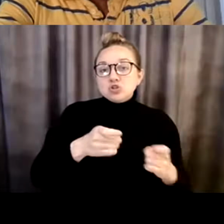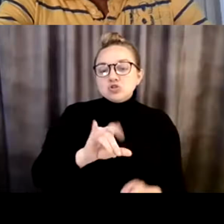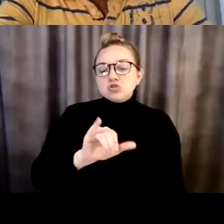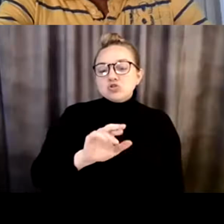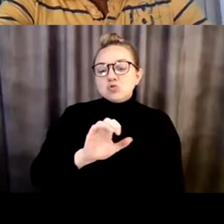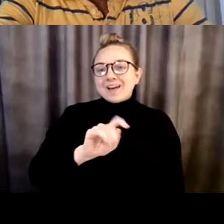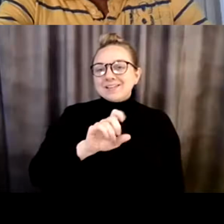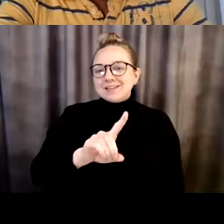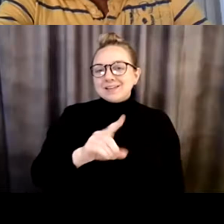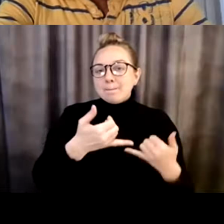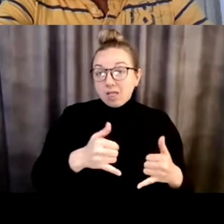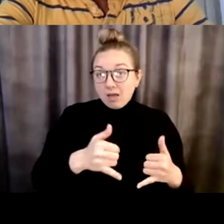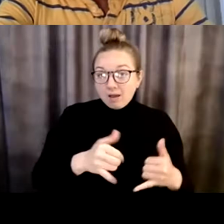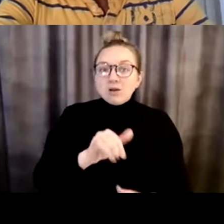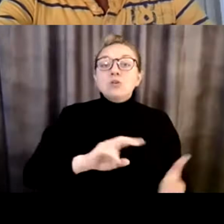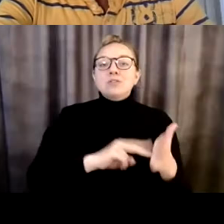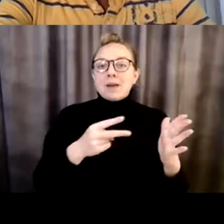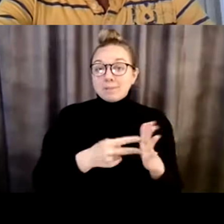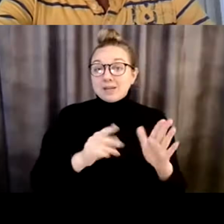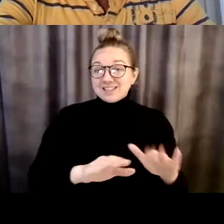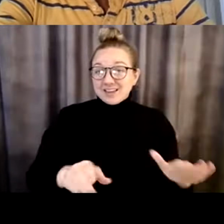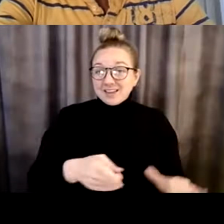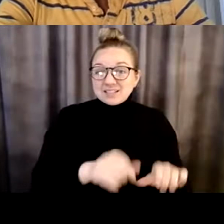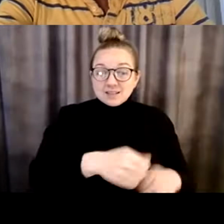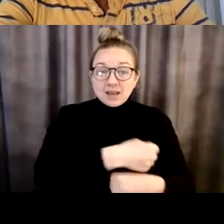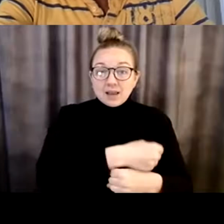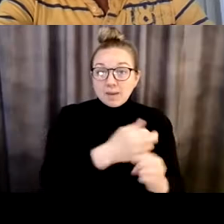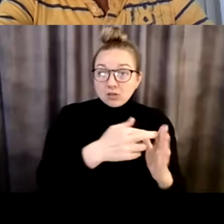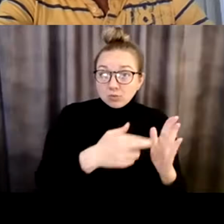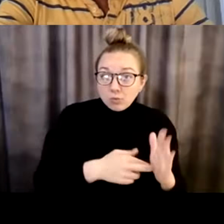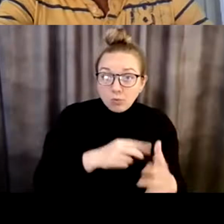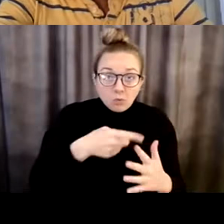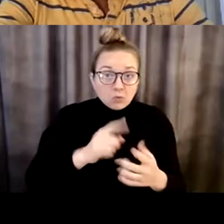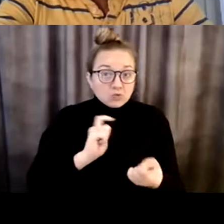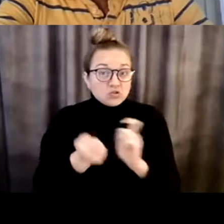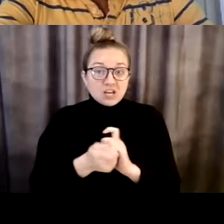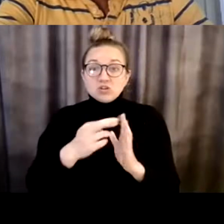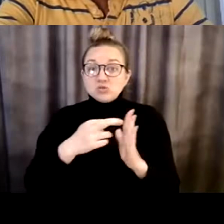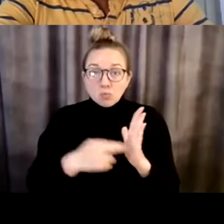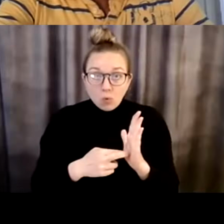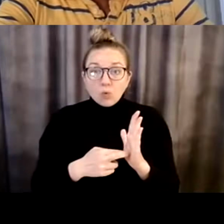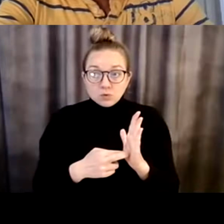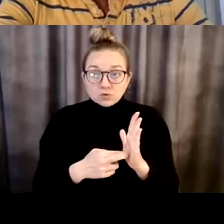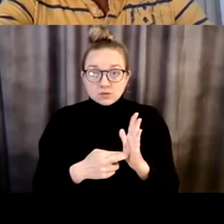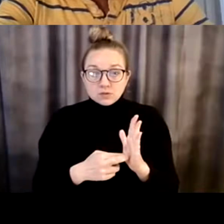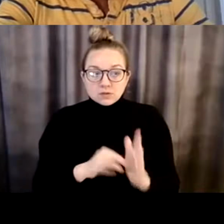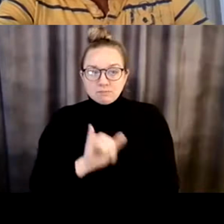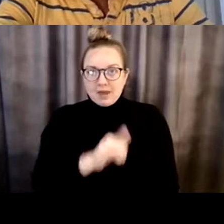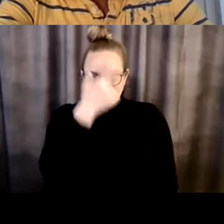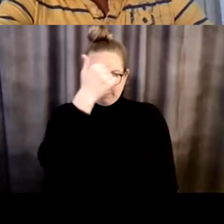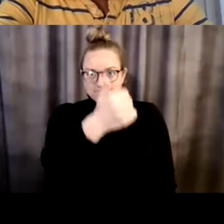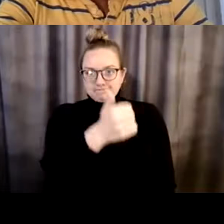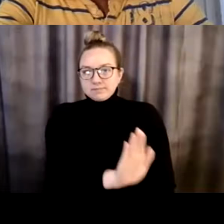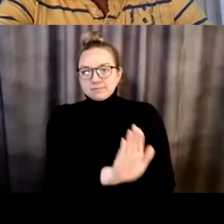the rules, and lead during a play session. That is the basis for our play sessions that we use when we